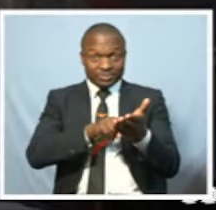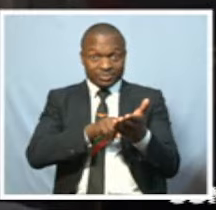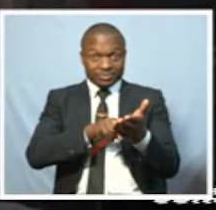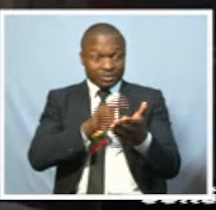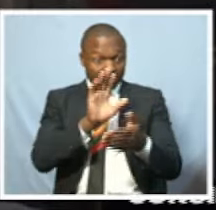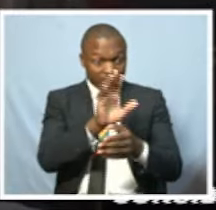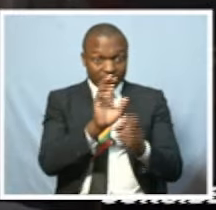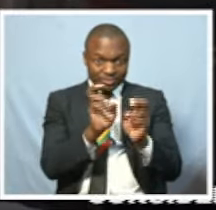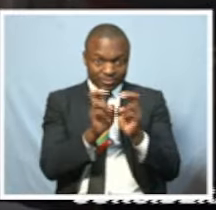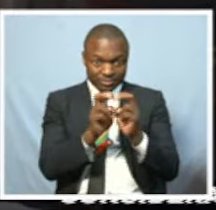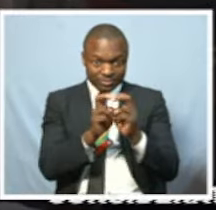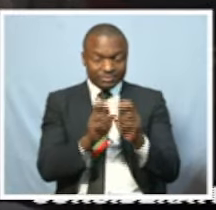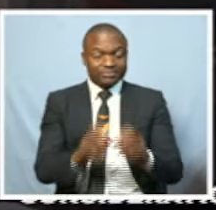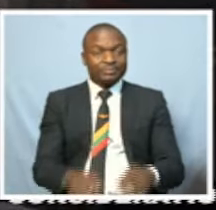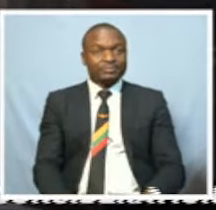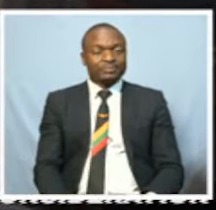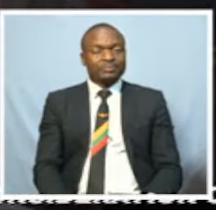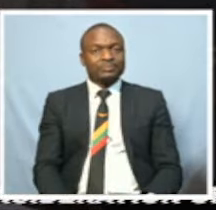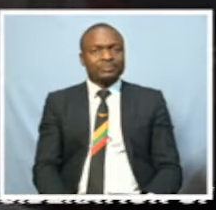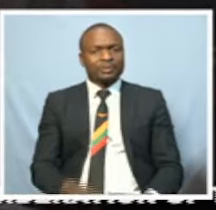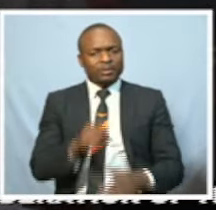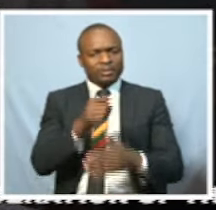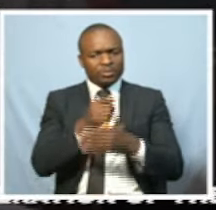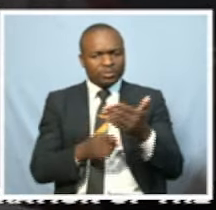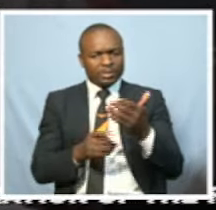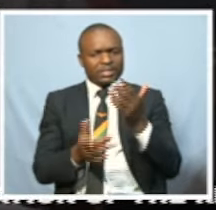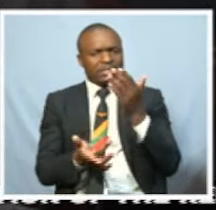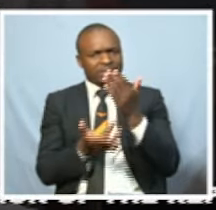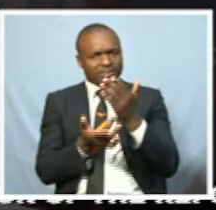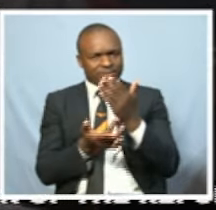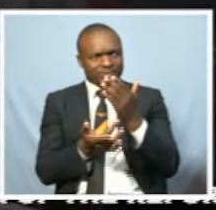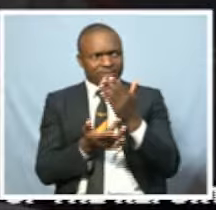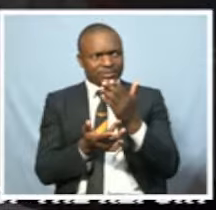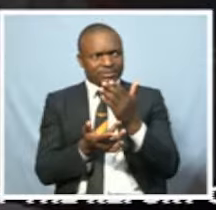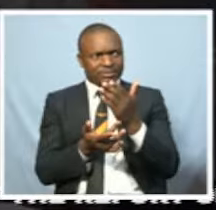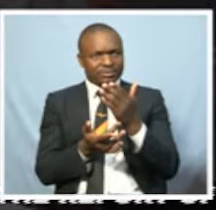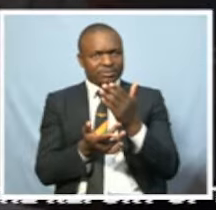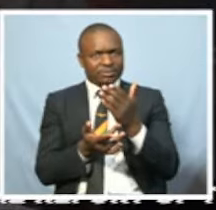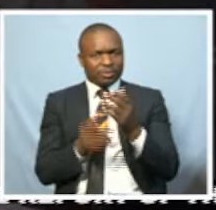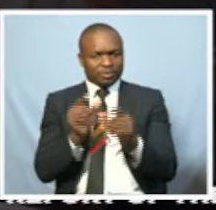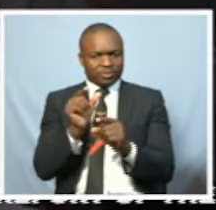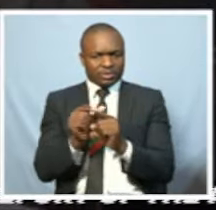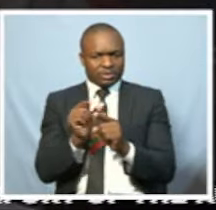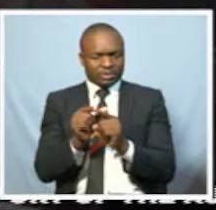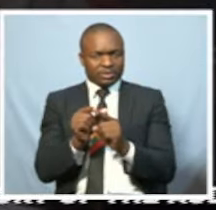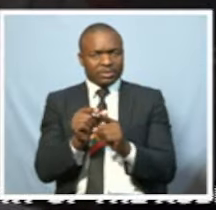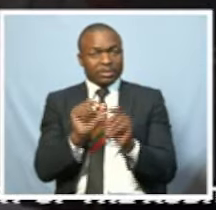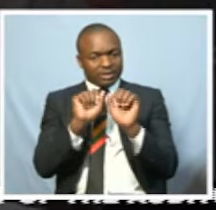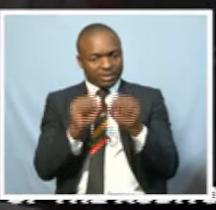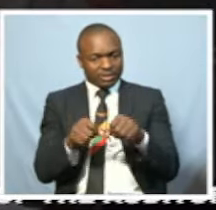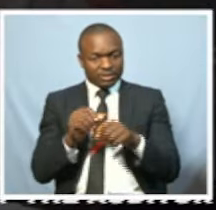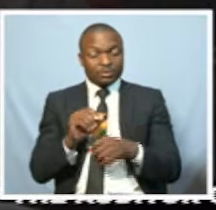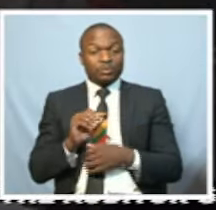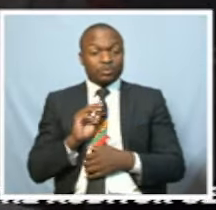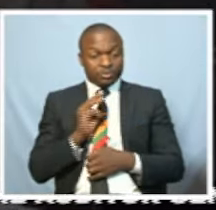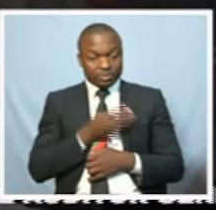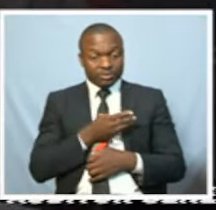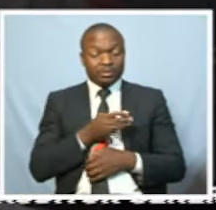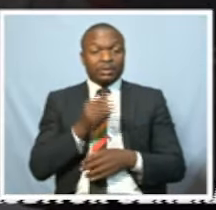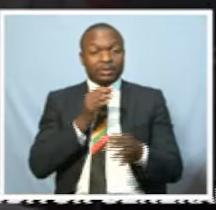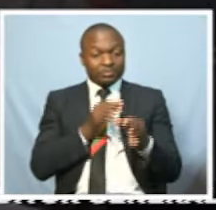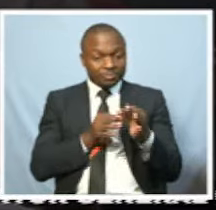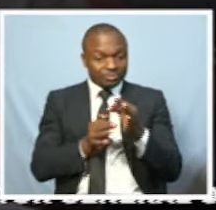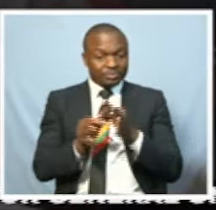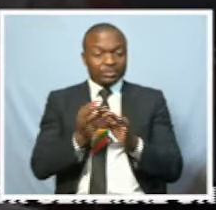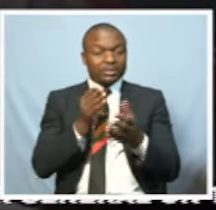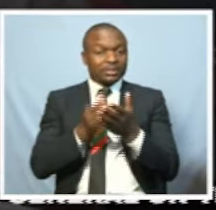his contract. So what technical term would we describe such